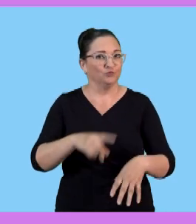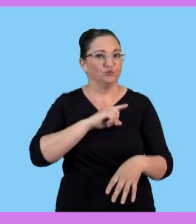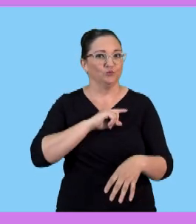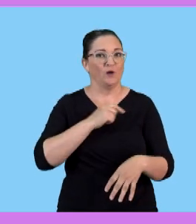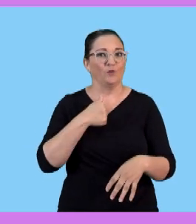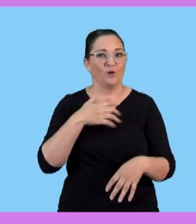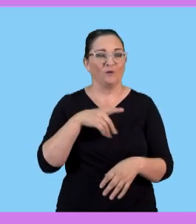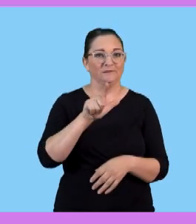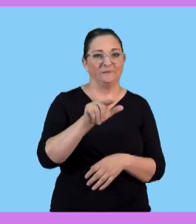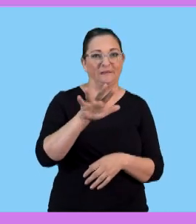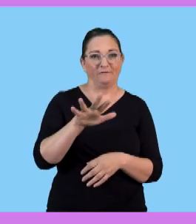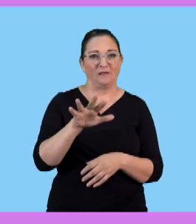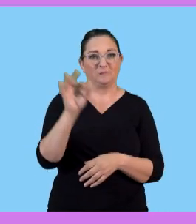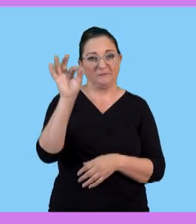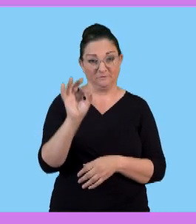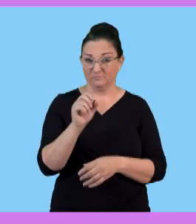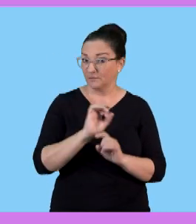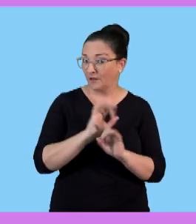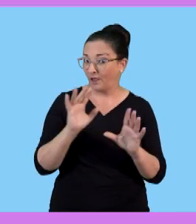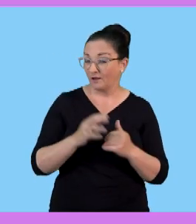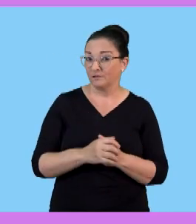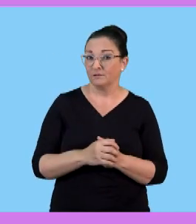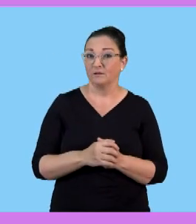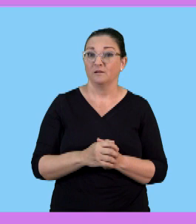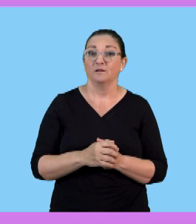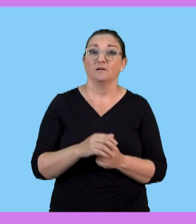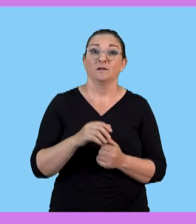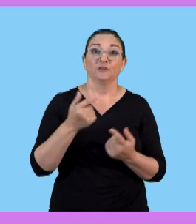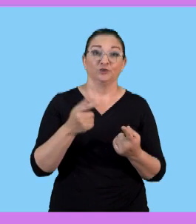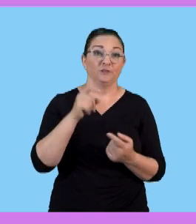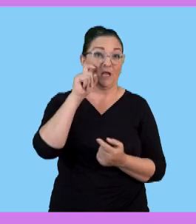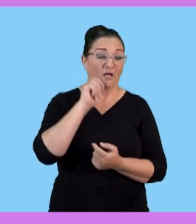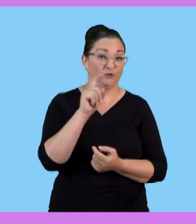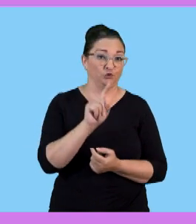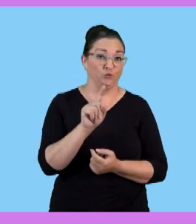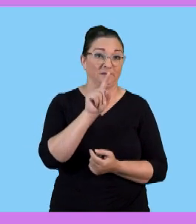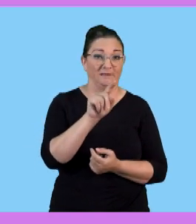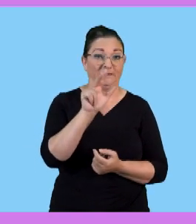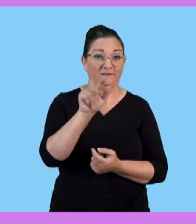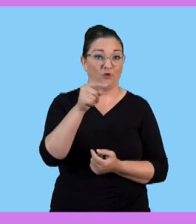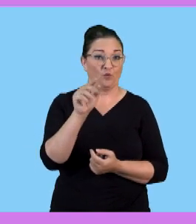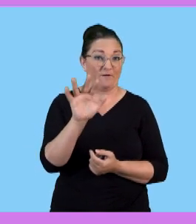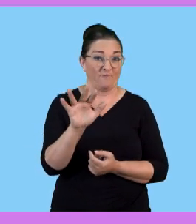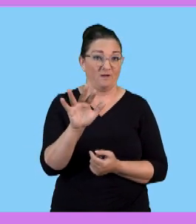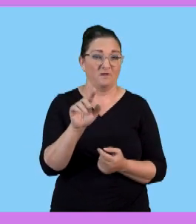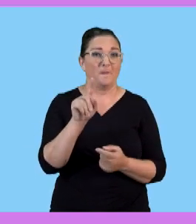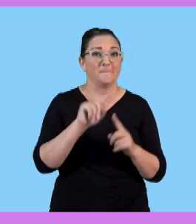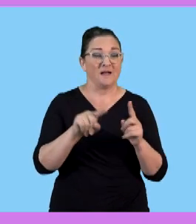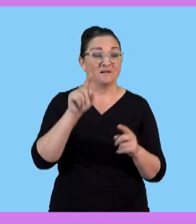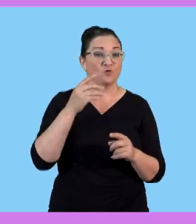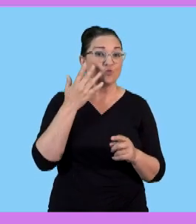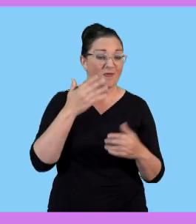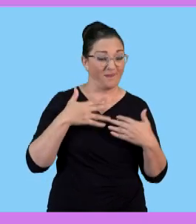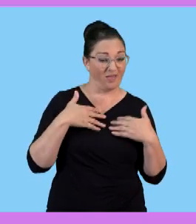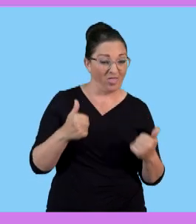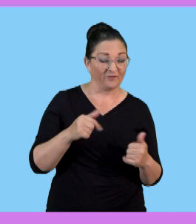on the 75th percentile. Guys, are we clear on that? So it's 18 and a half years old. Right? To be considered healthy,